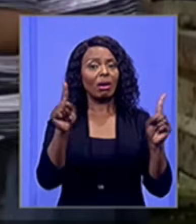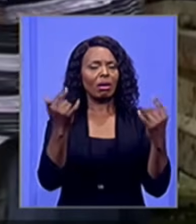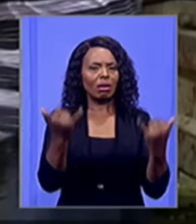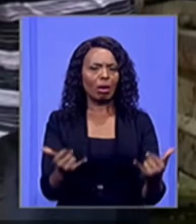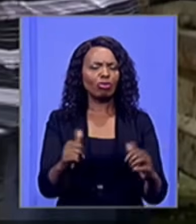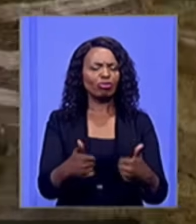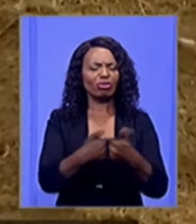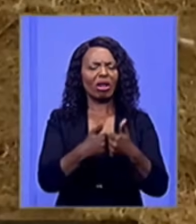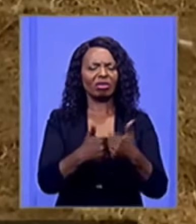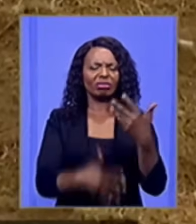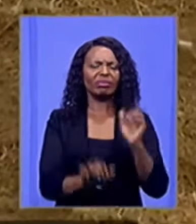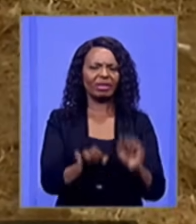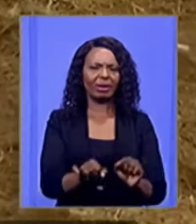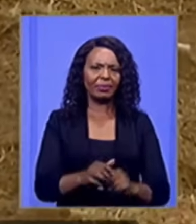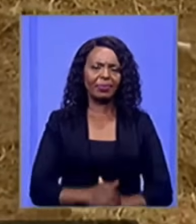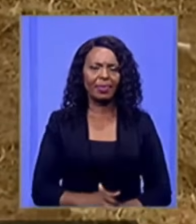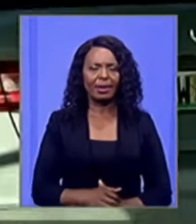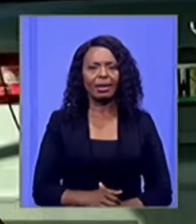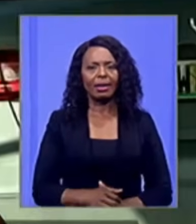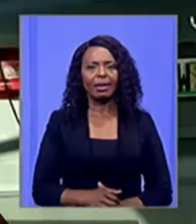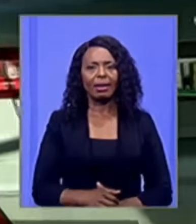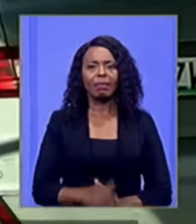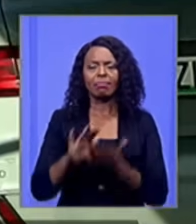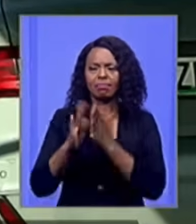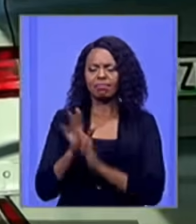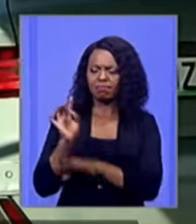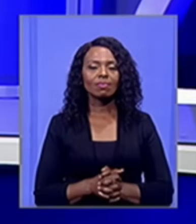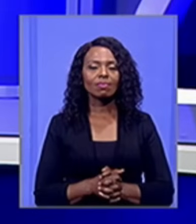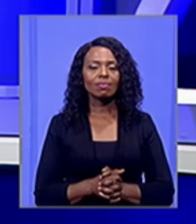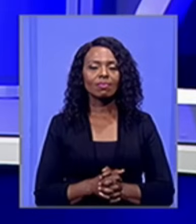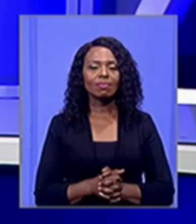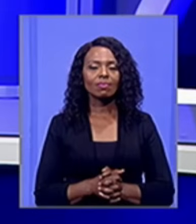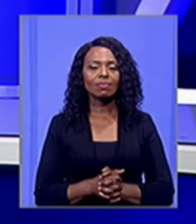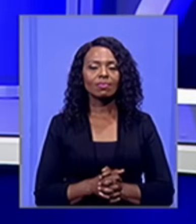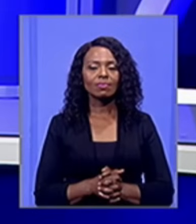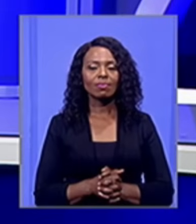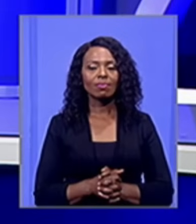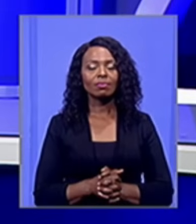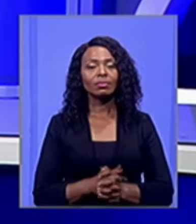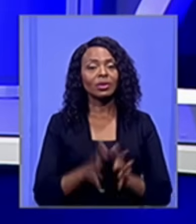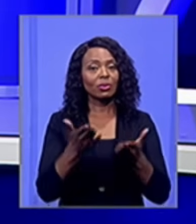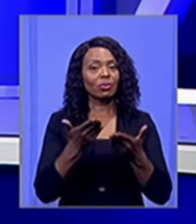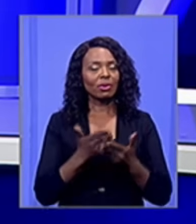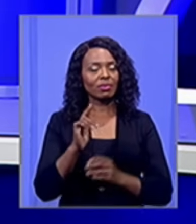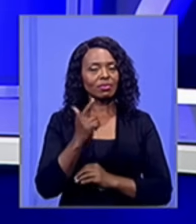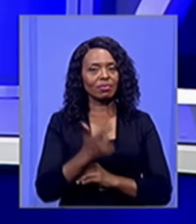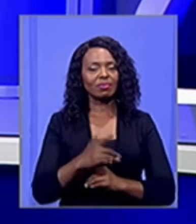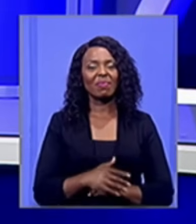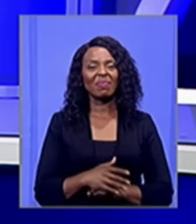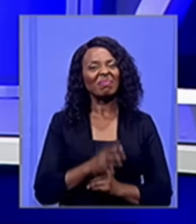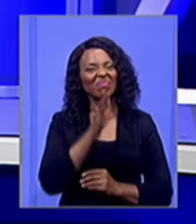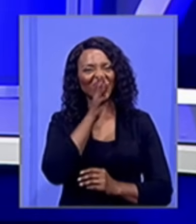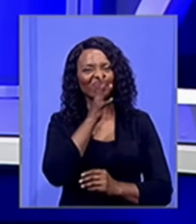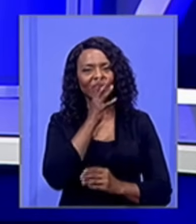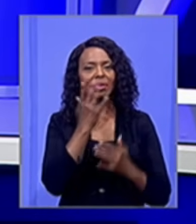challenges. ha re bele ro amhele mmohi dikitikiti tsa ditho tsa